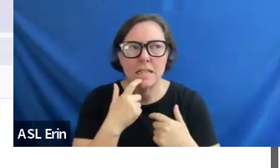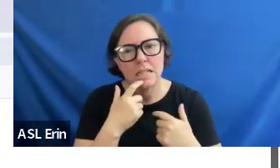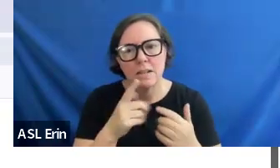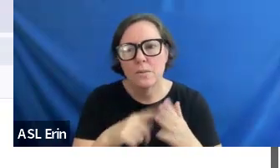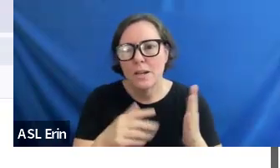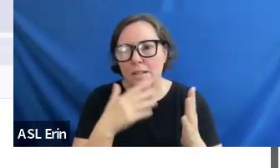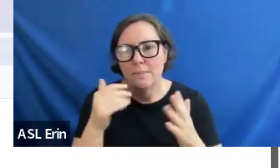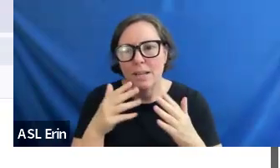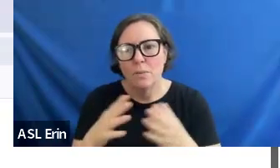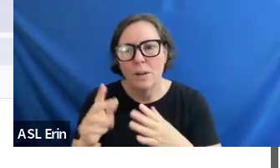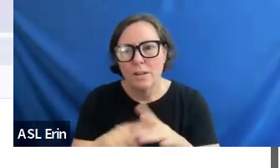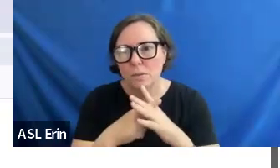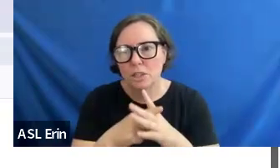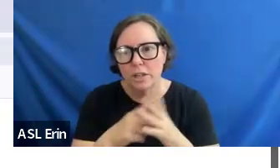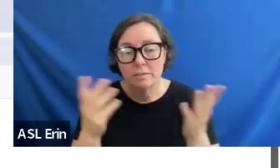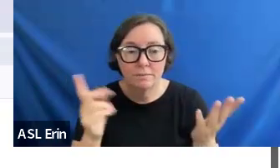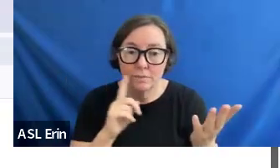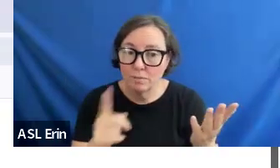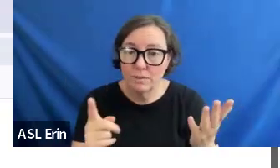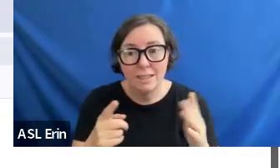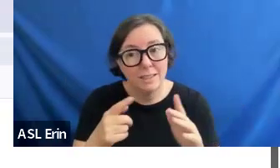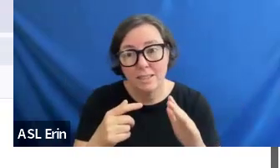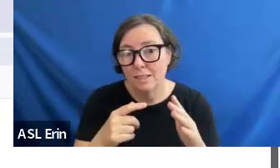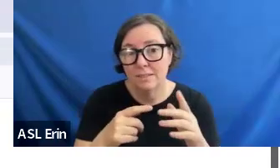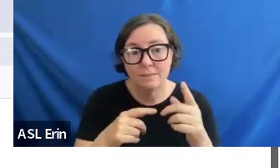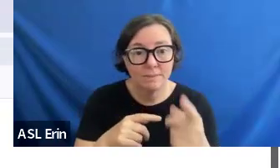to get started. Visit